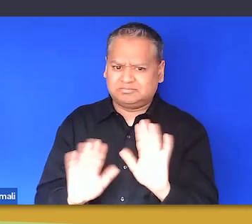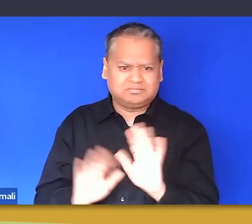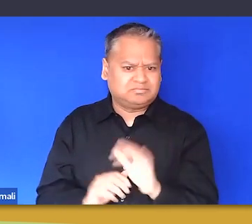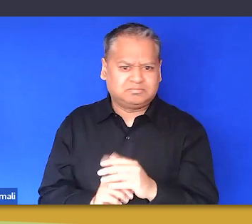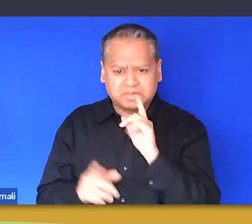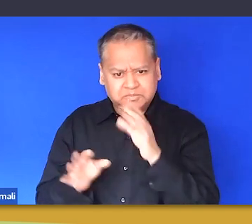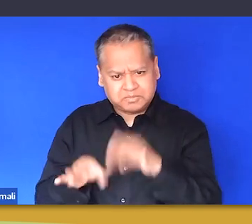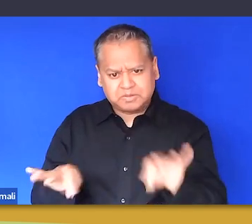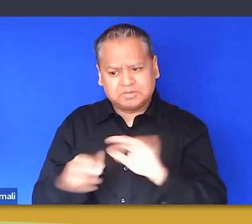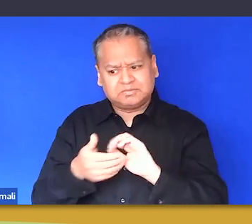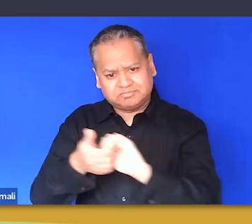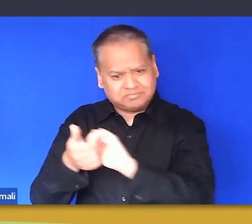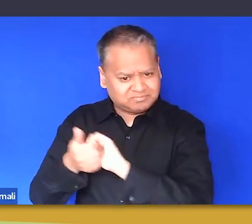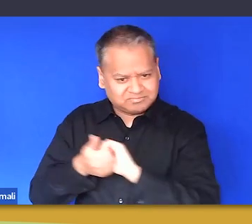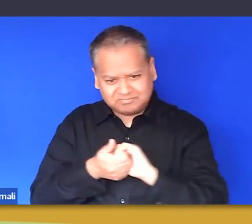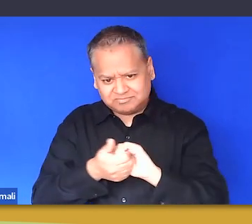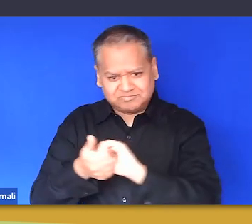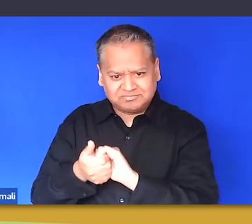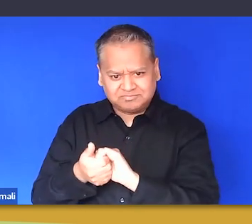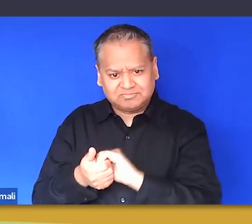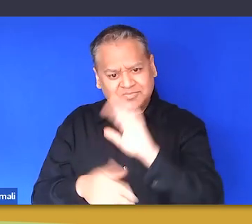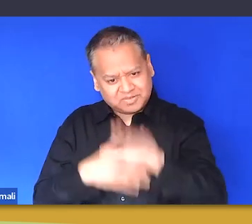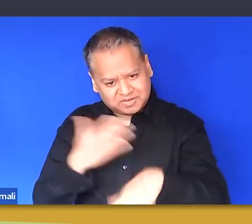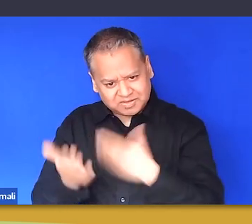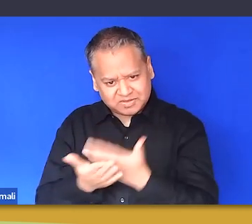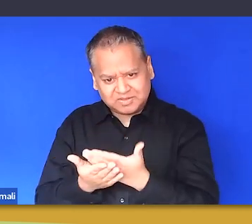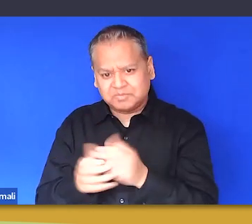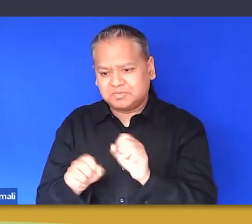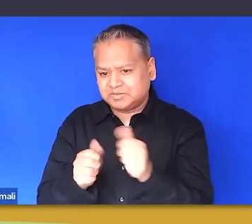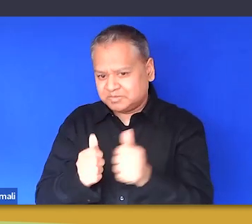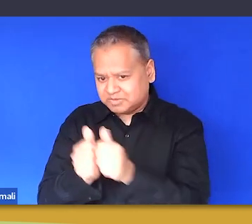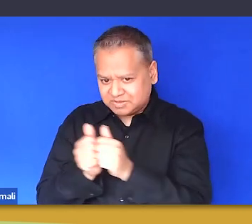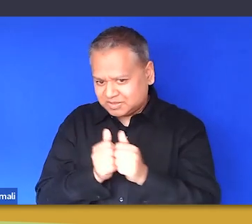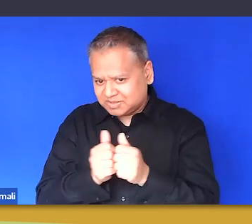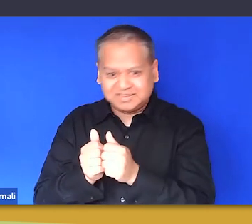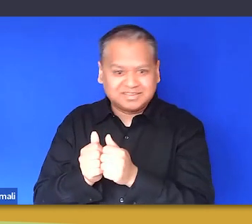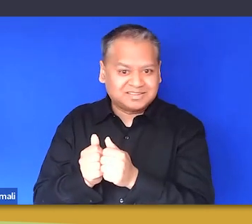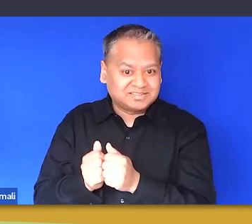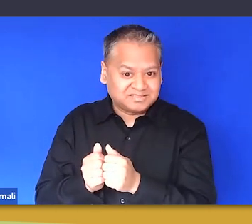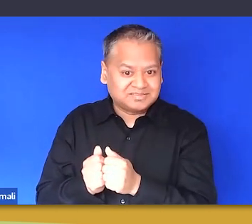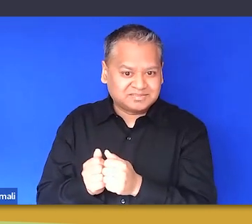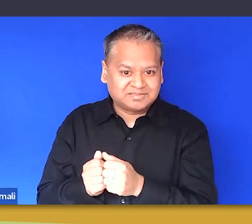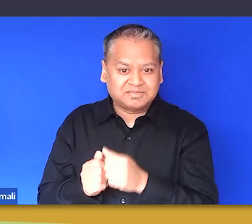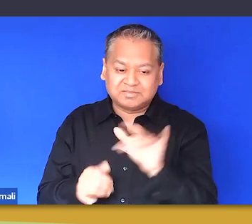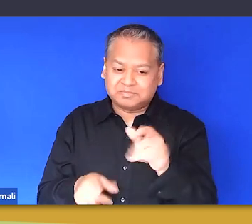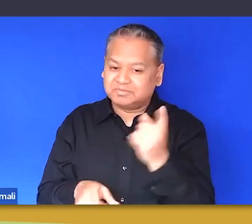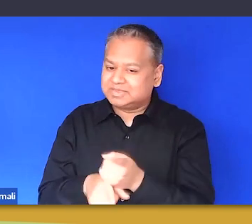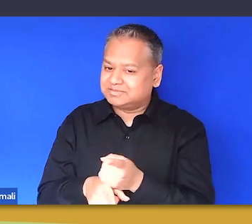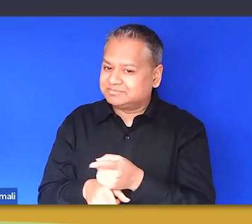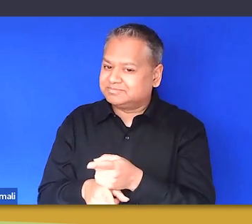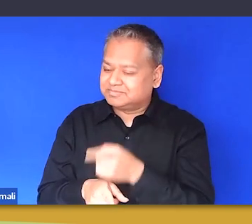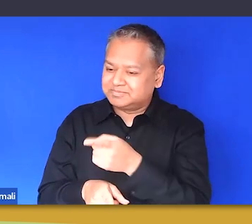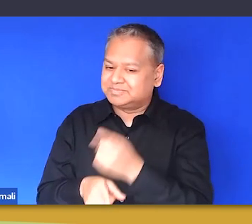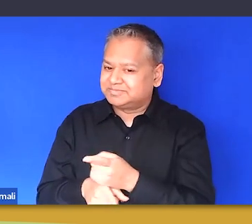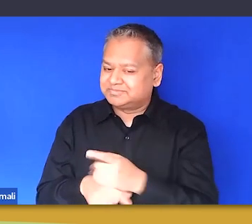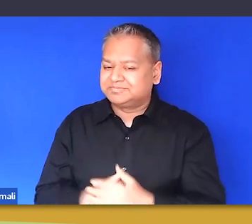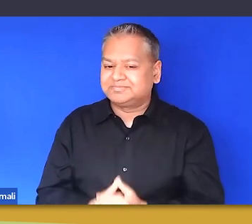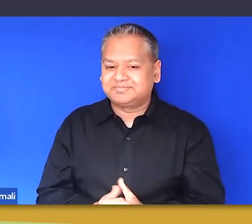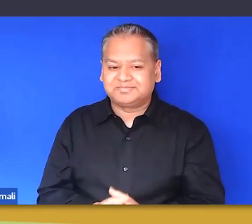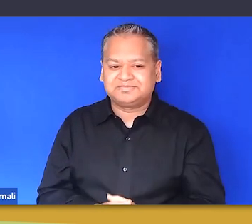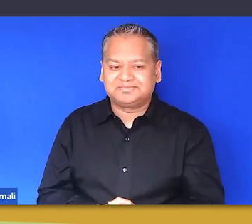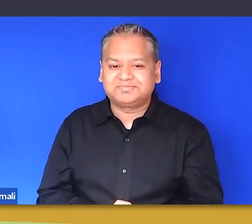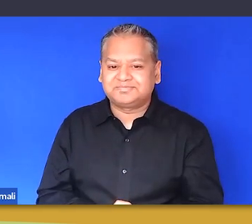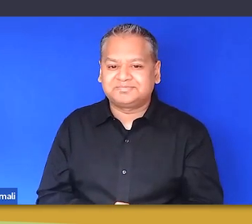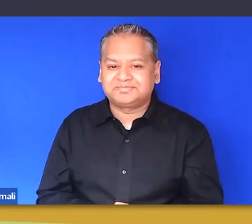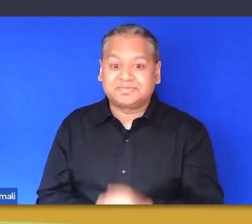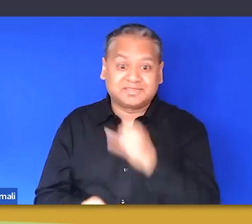Sally, thank you for reminding us of the oneness of our communities. Our last category is the Emerging Leader Award.